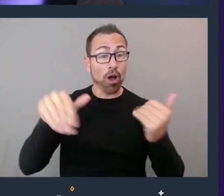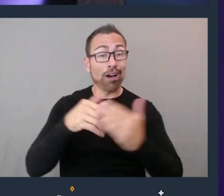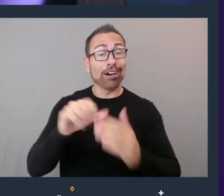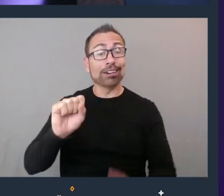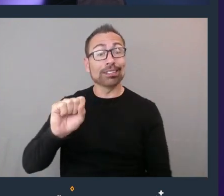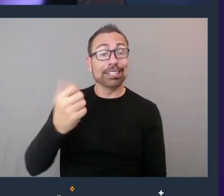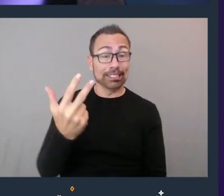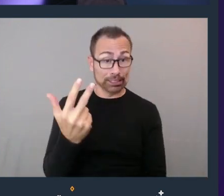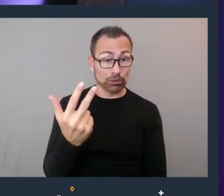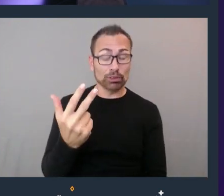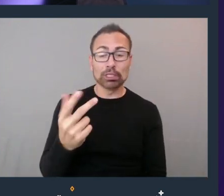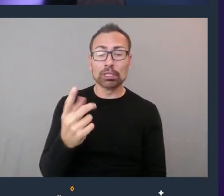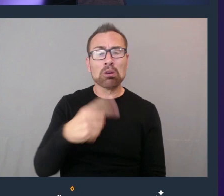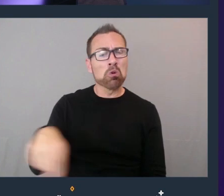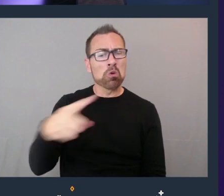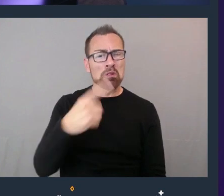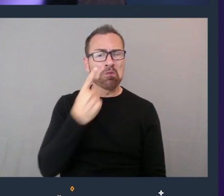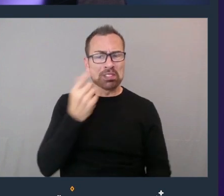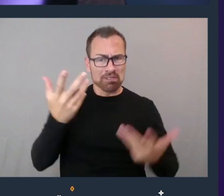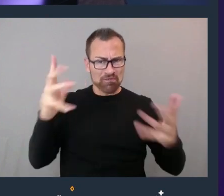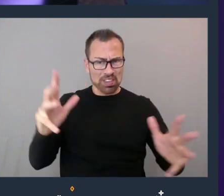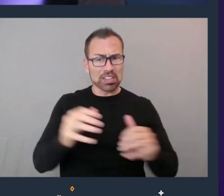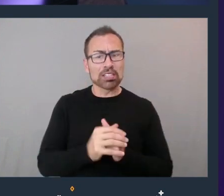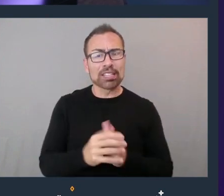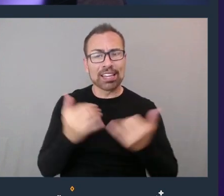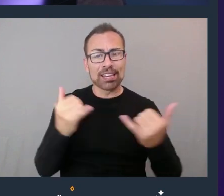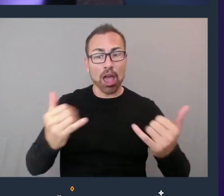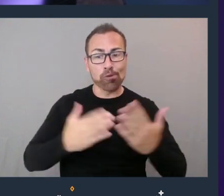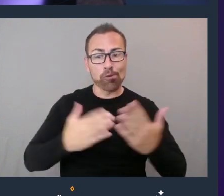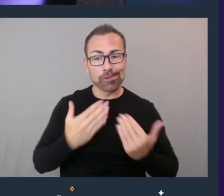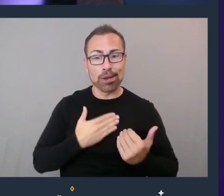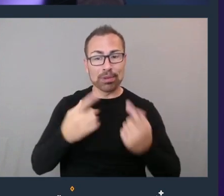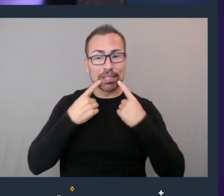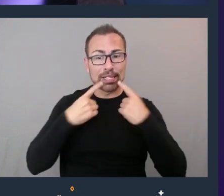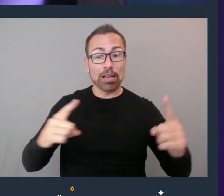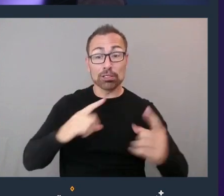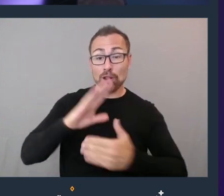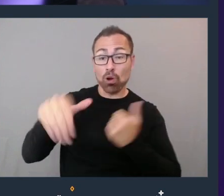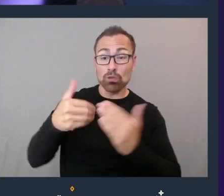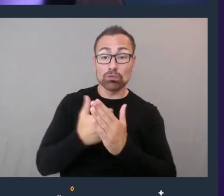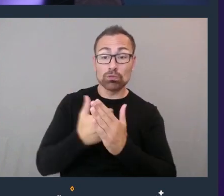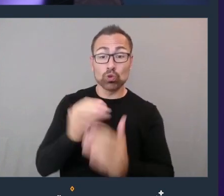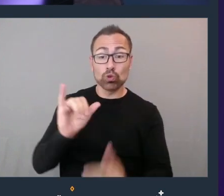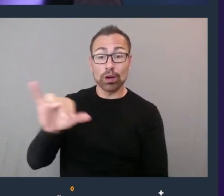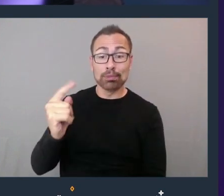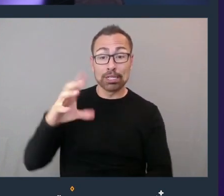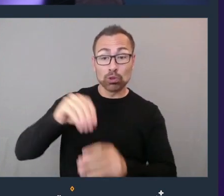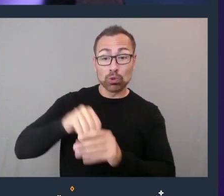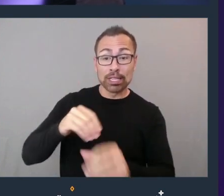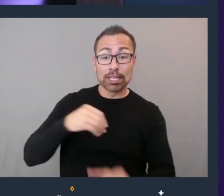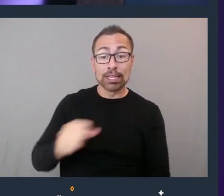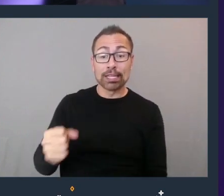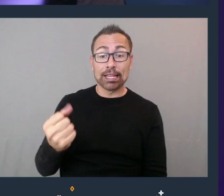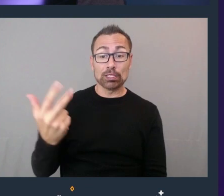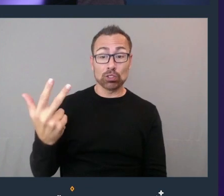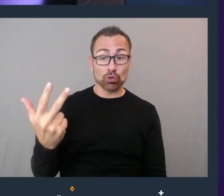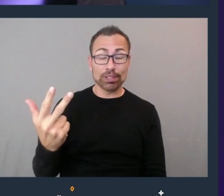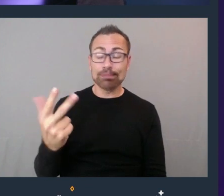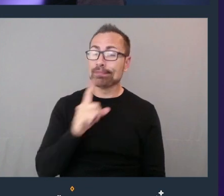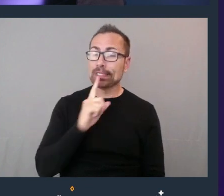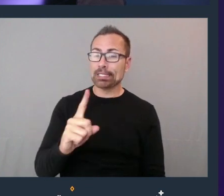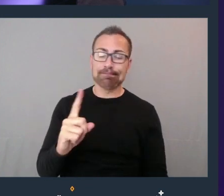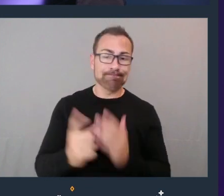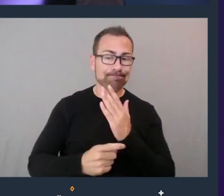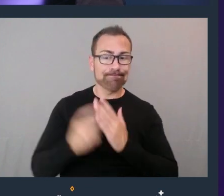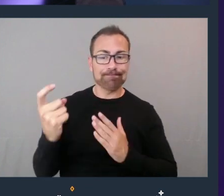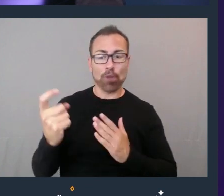and so we're now happy to announce that every new object created in S3 is automatically encrypted at rest. We launched